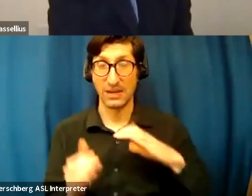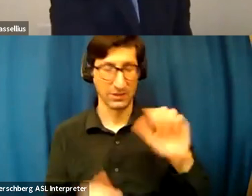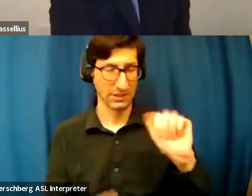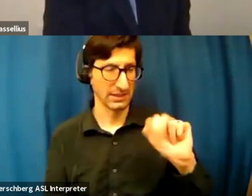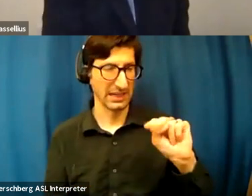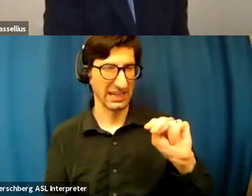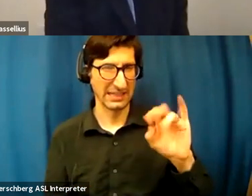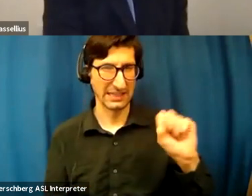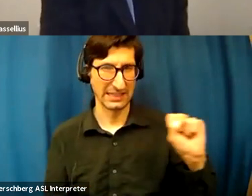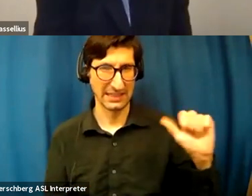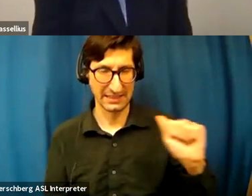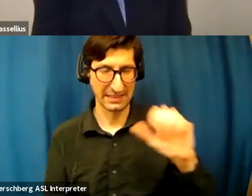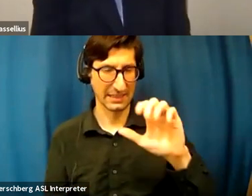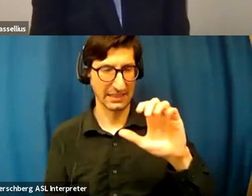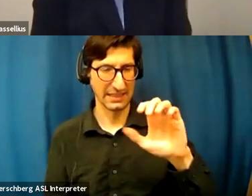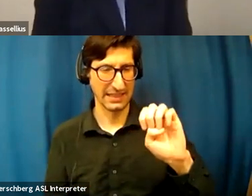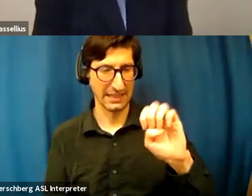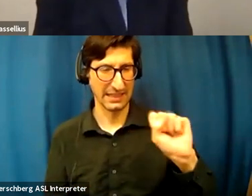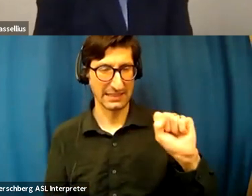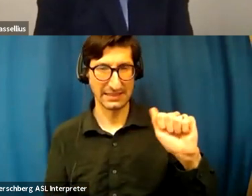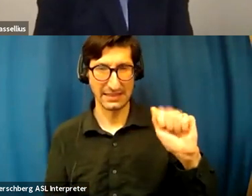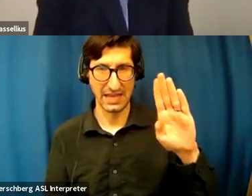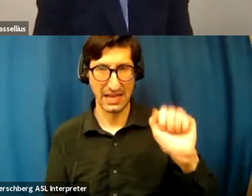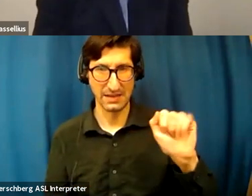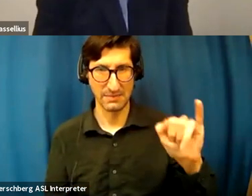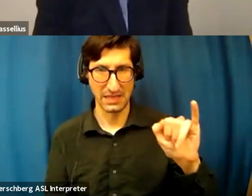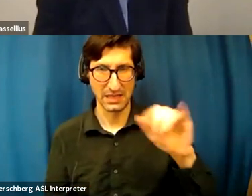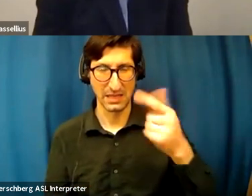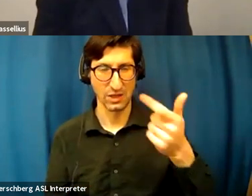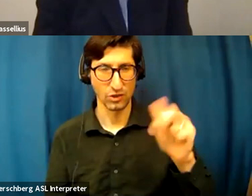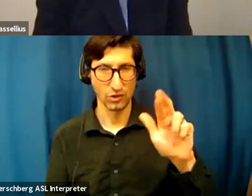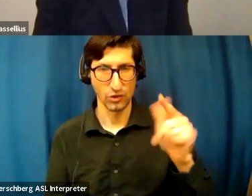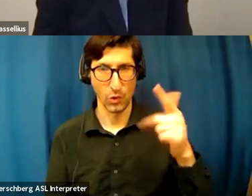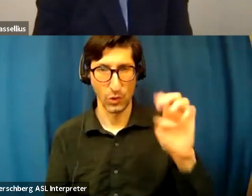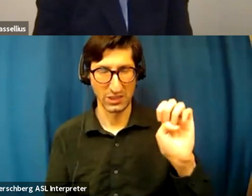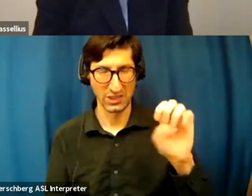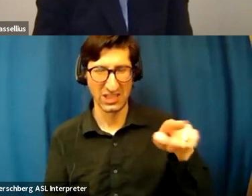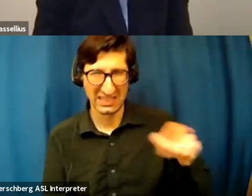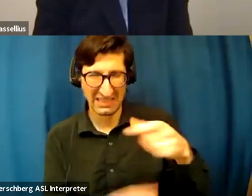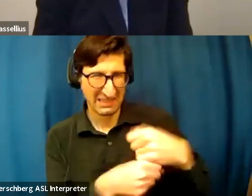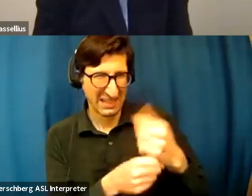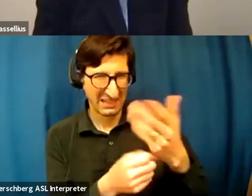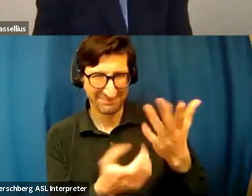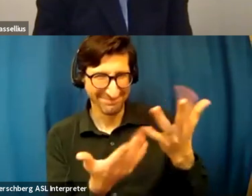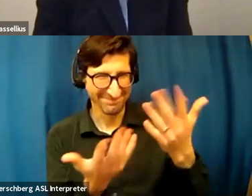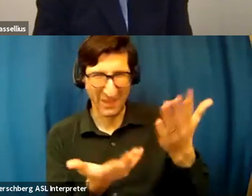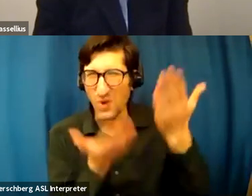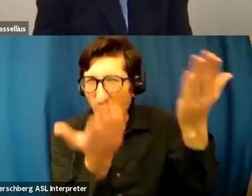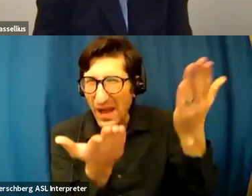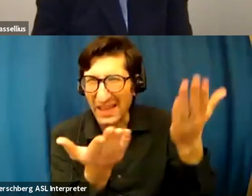has put forward some request, or I'm not sure what it's called, but what can we